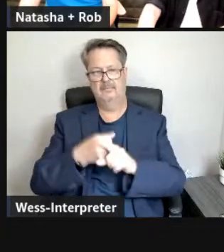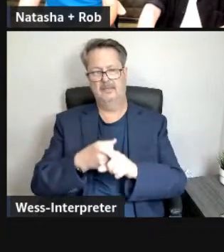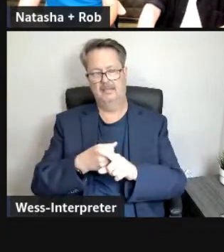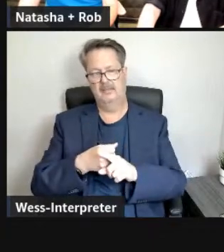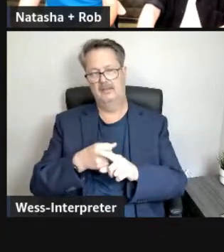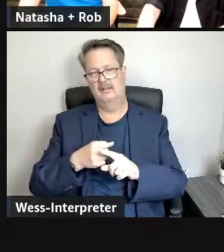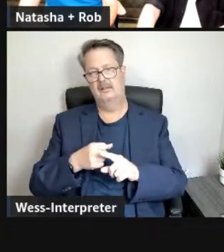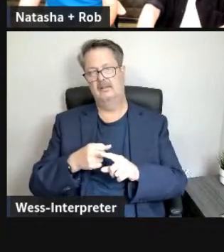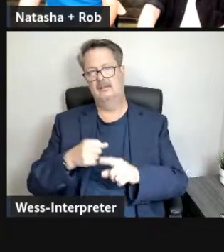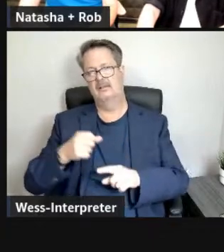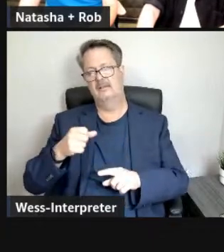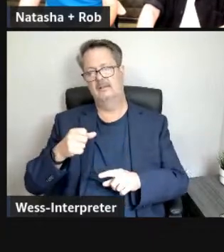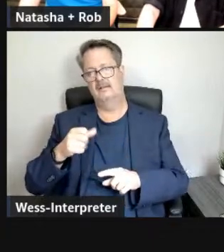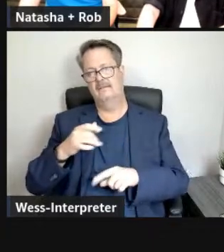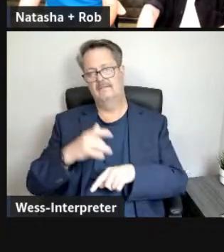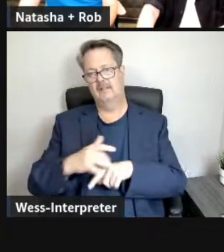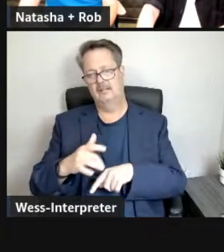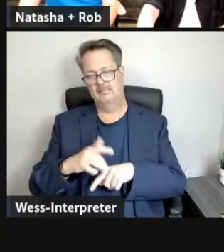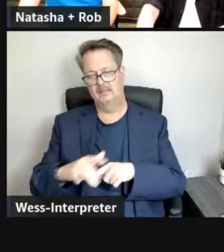workload provides our users?